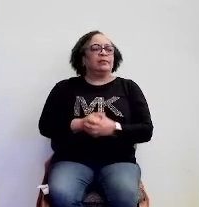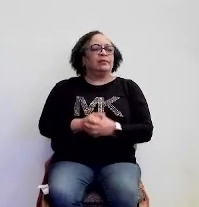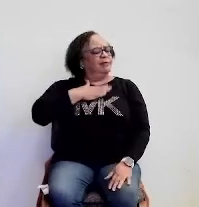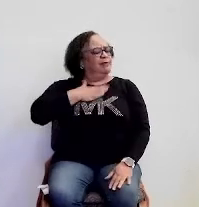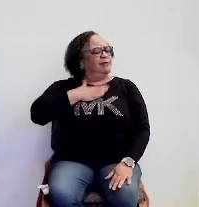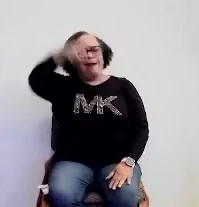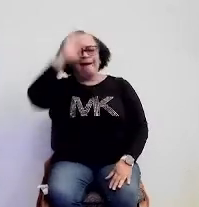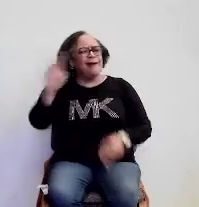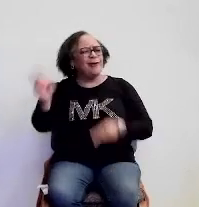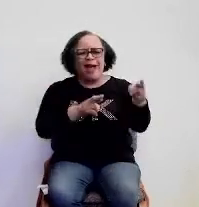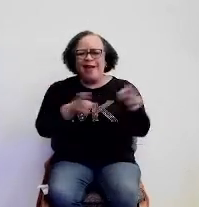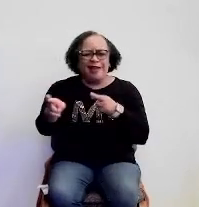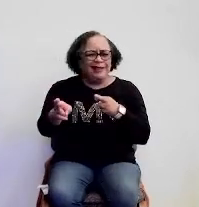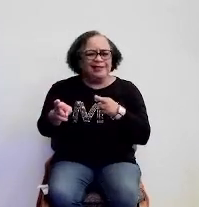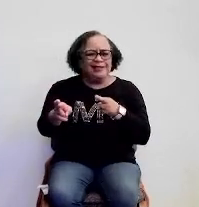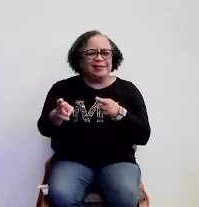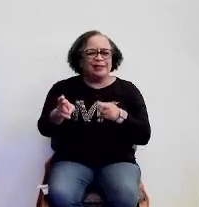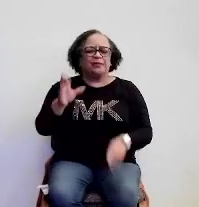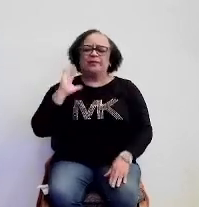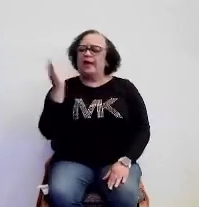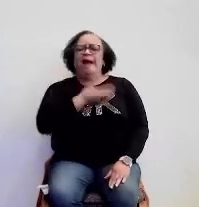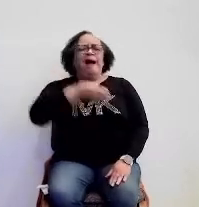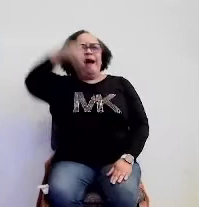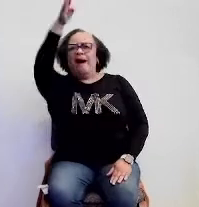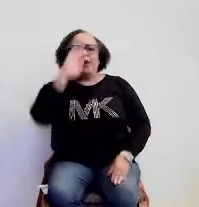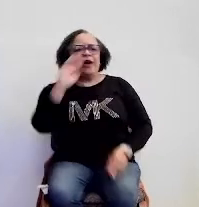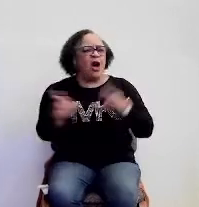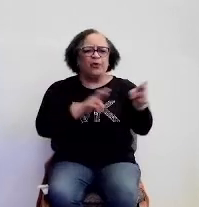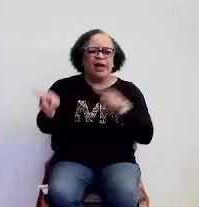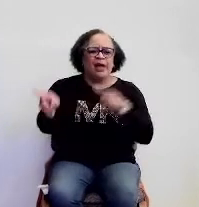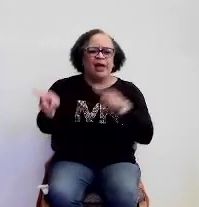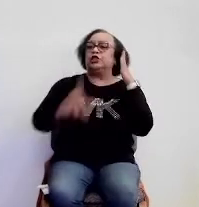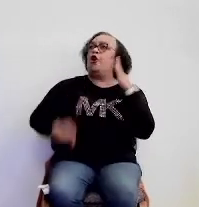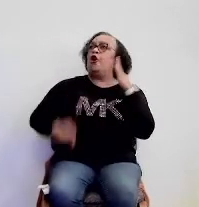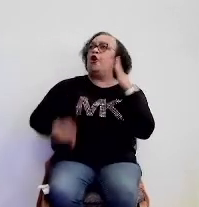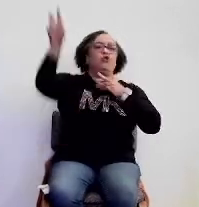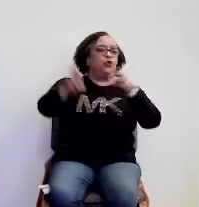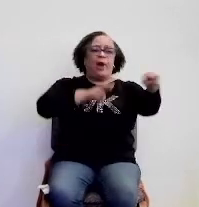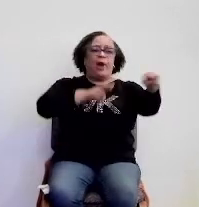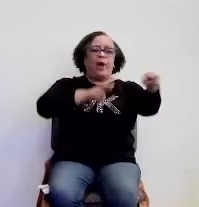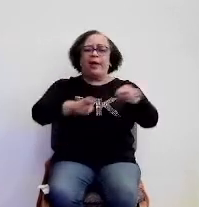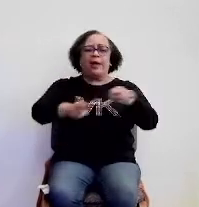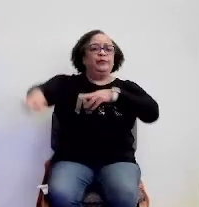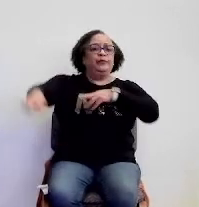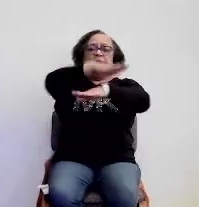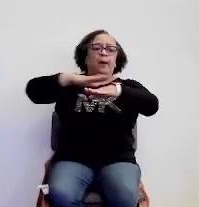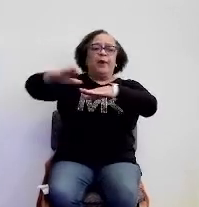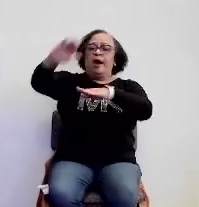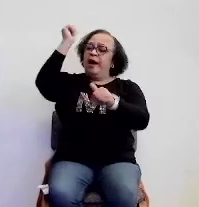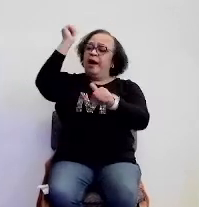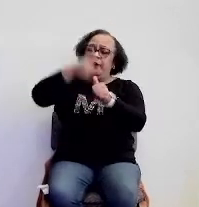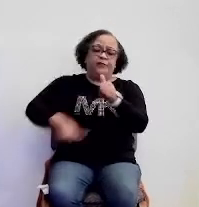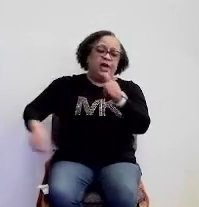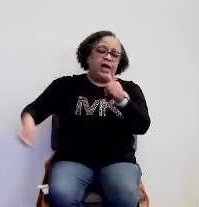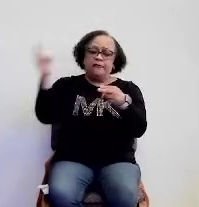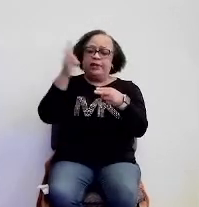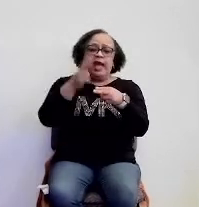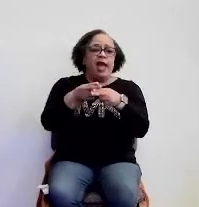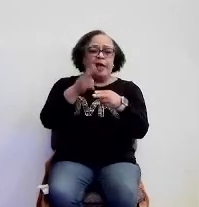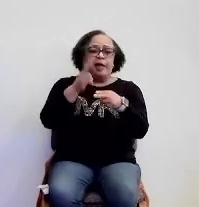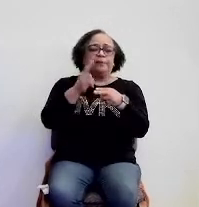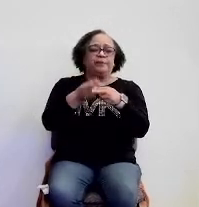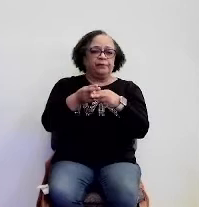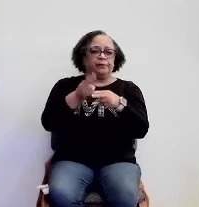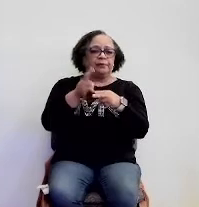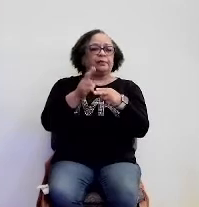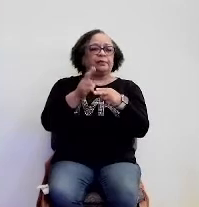Say, my God reigns. My God reigns. Our God reigns. Our God reigns. Lord, you reign